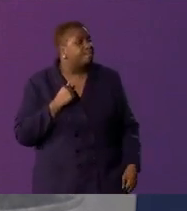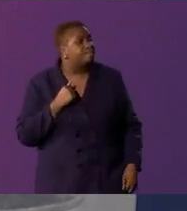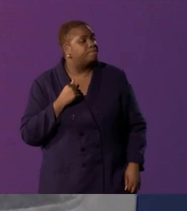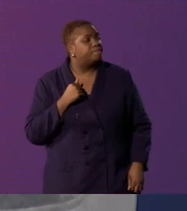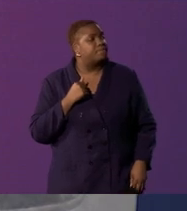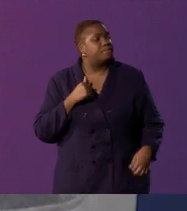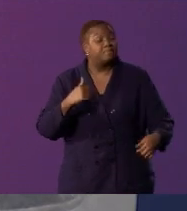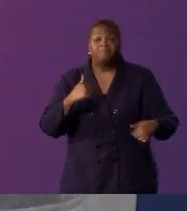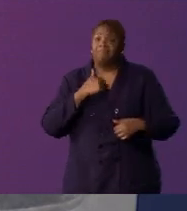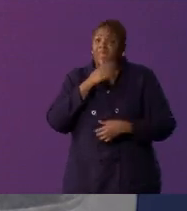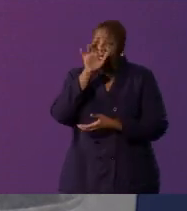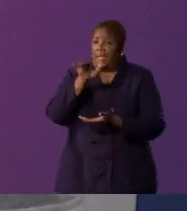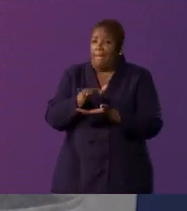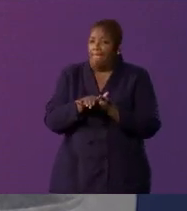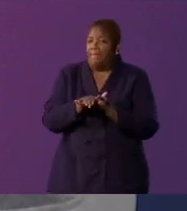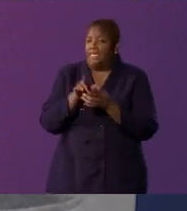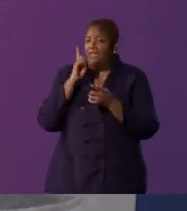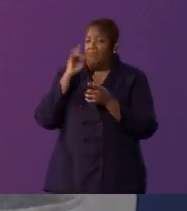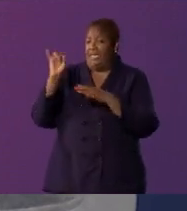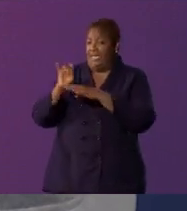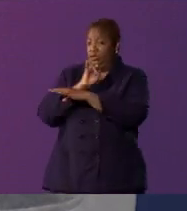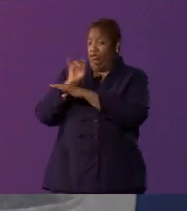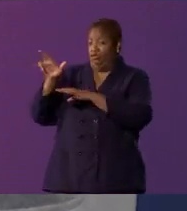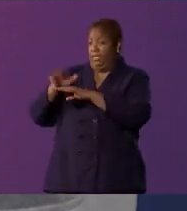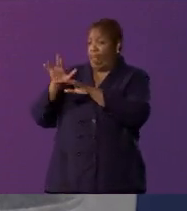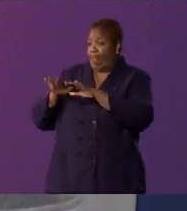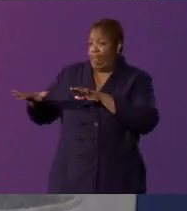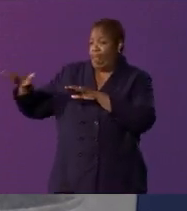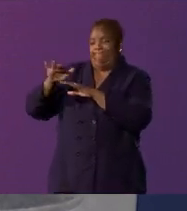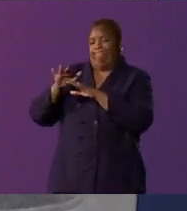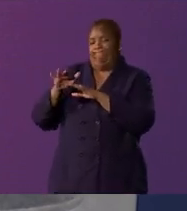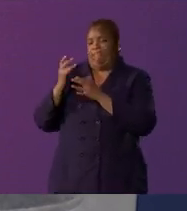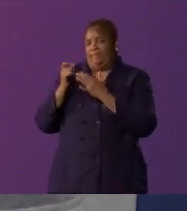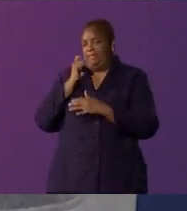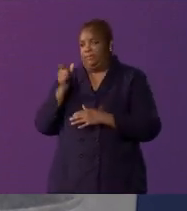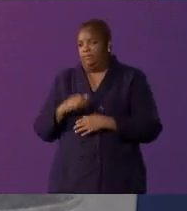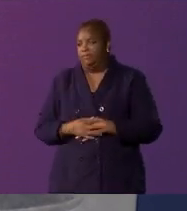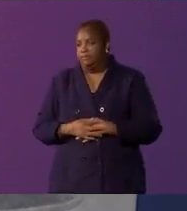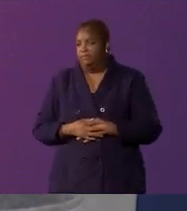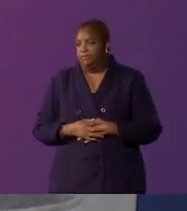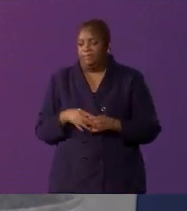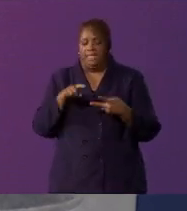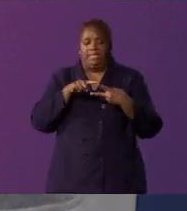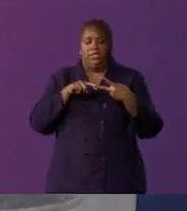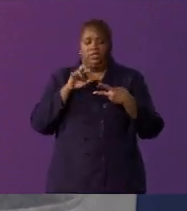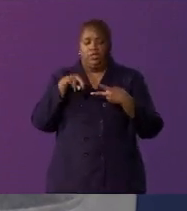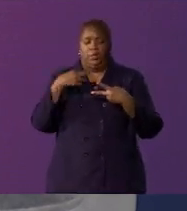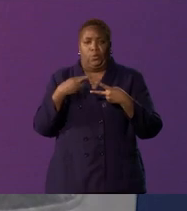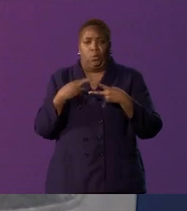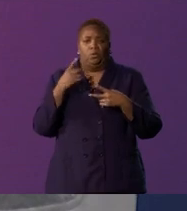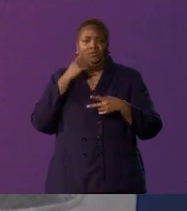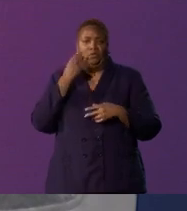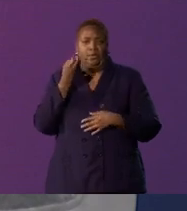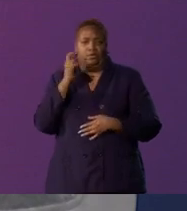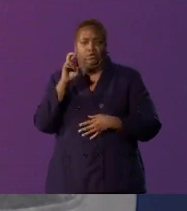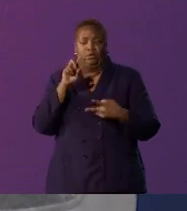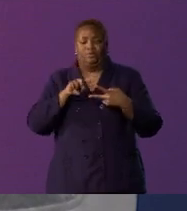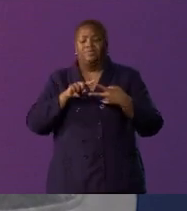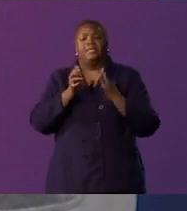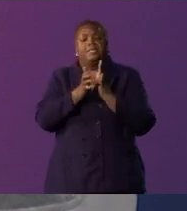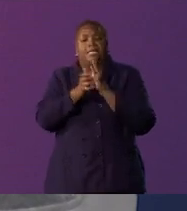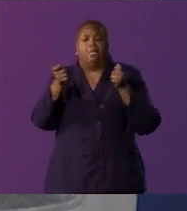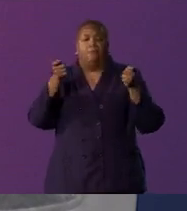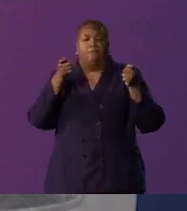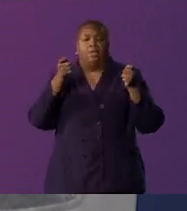I believe in, but don't think is an industry norm, so don't get worried. I actually believe there are two roles in HR. There's a talent management